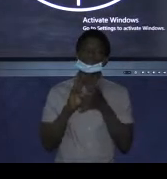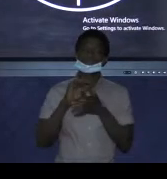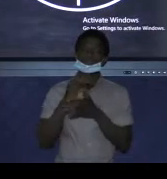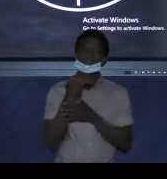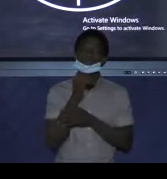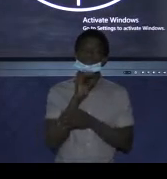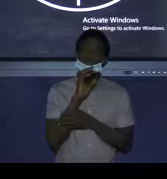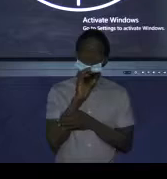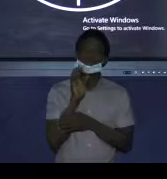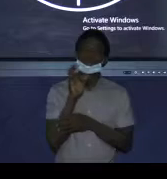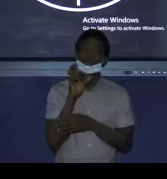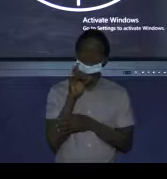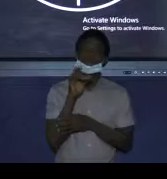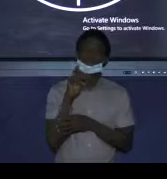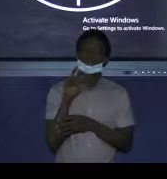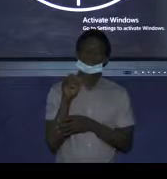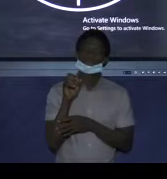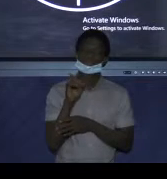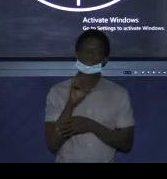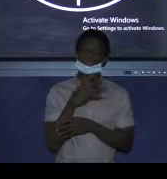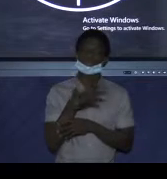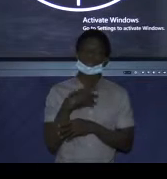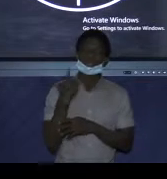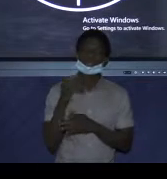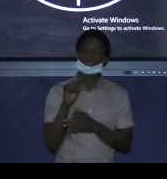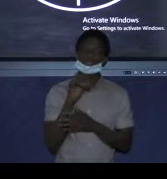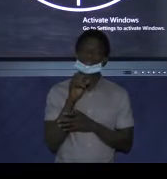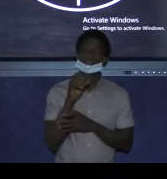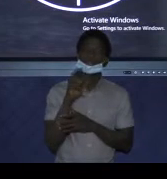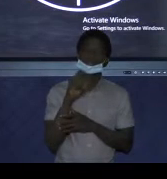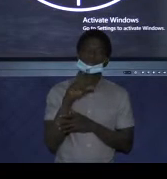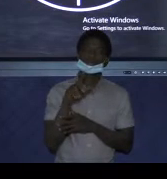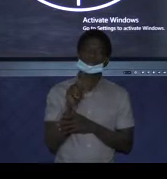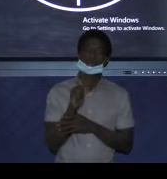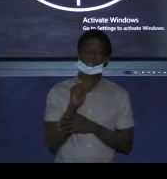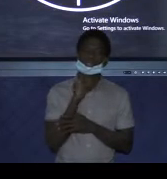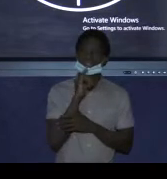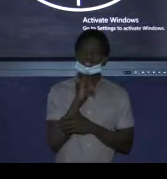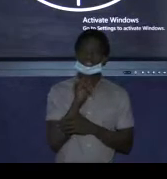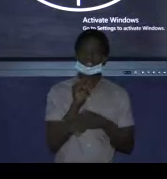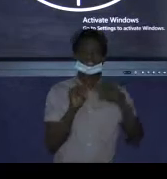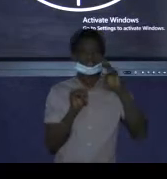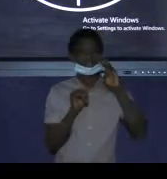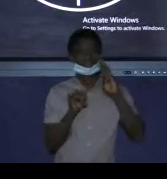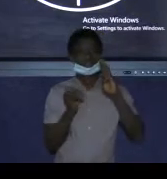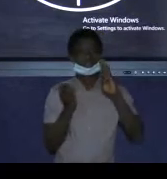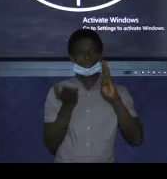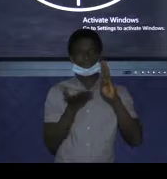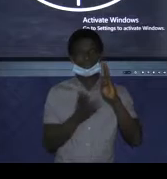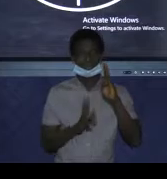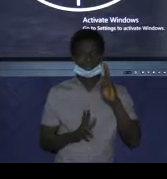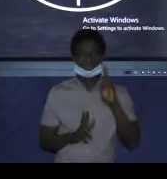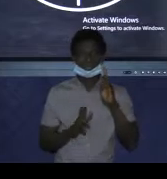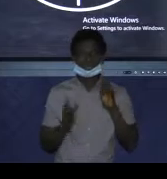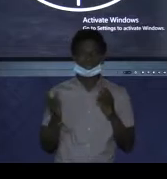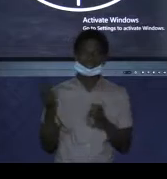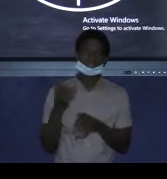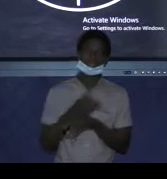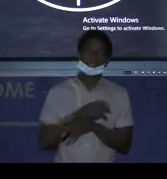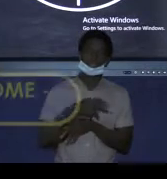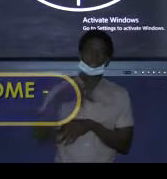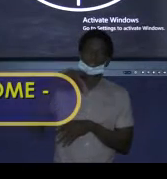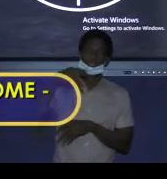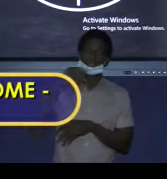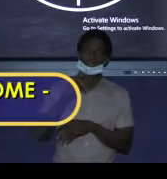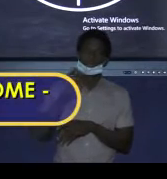of a cylinder. And we're able to derive the formula for the volume of a sphere, which is 4/3 times pi